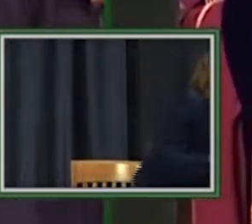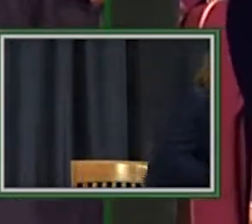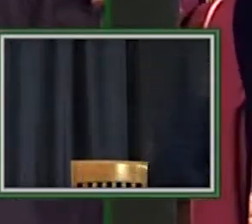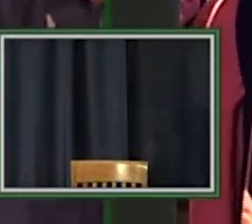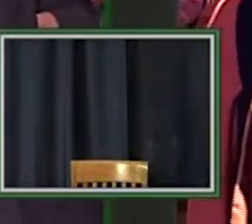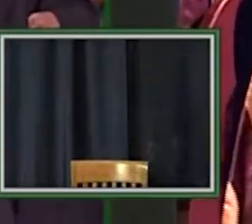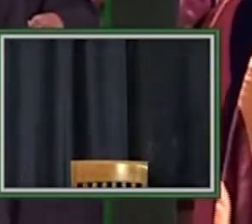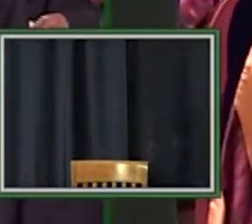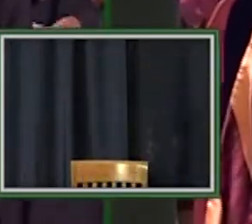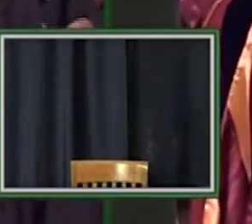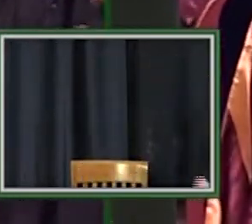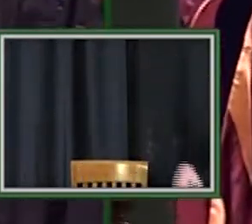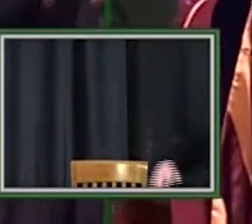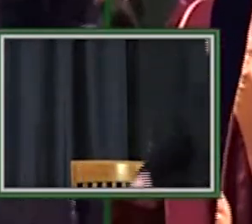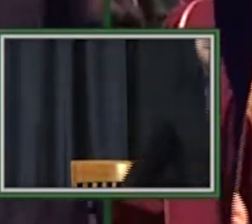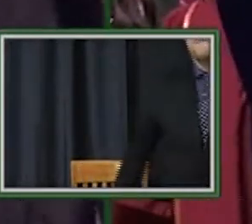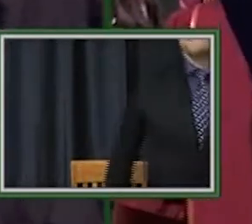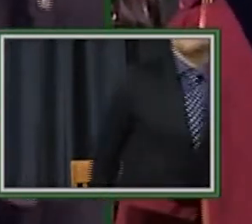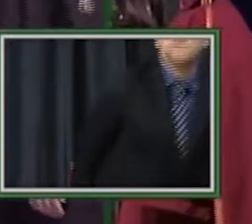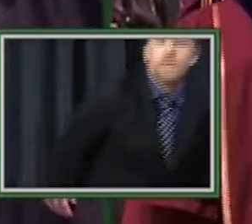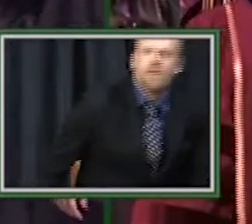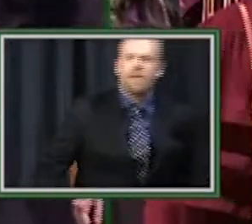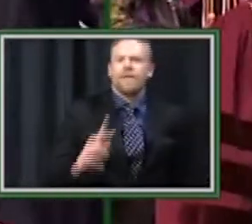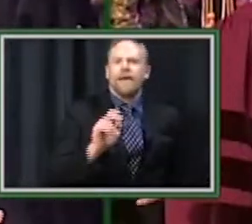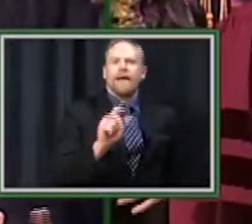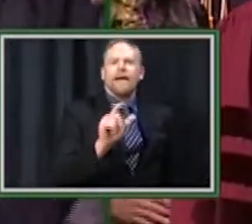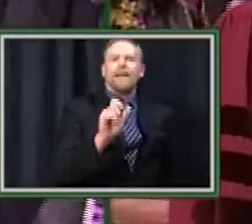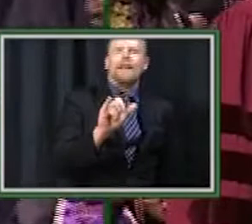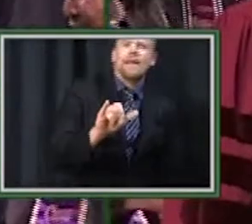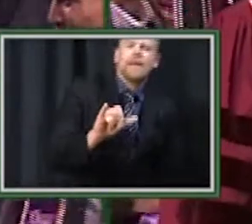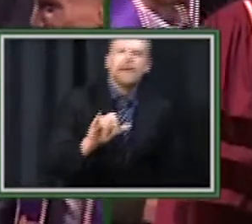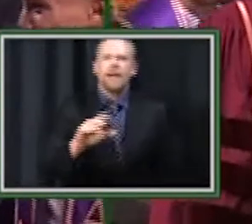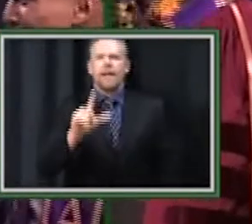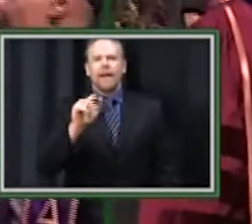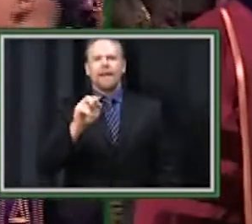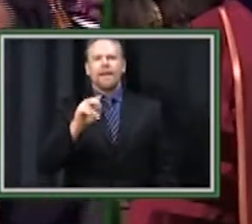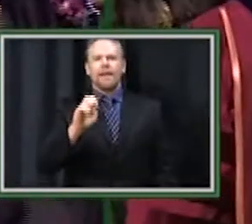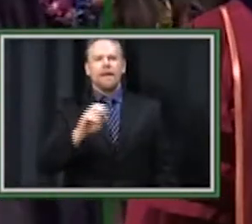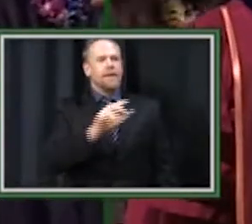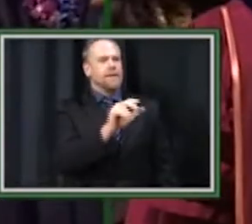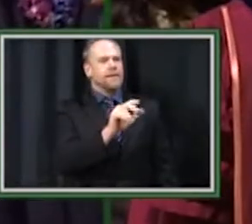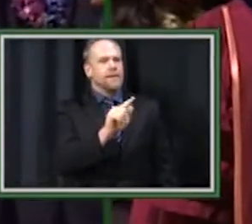Kelsey Lane. Taylor Abish.